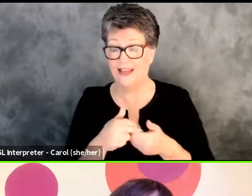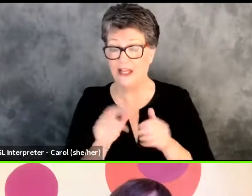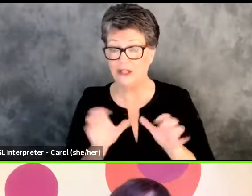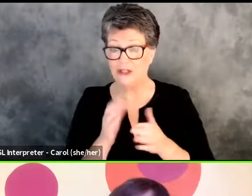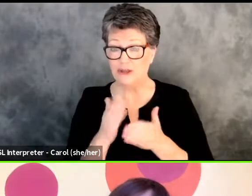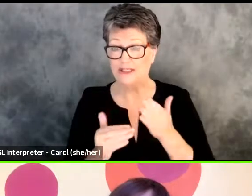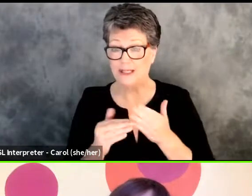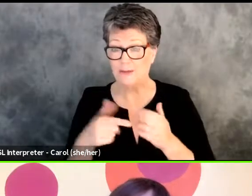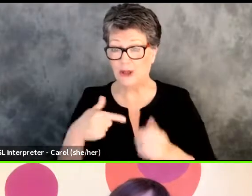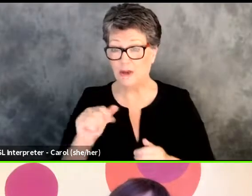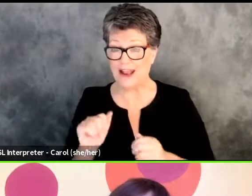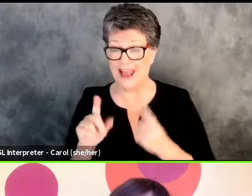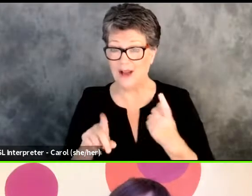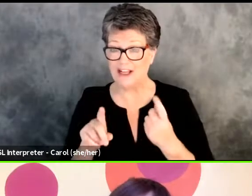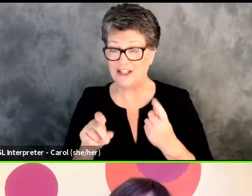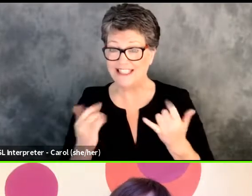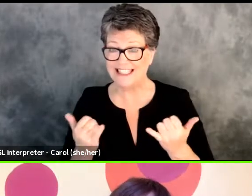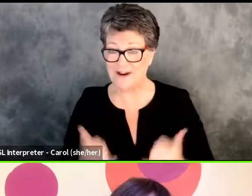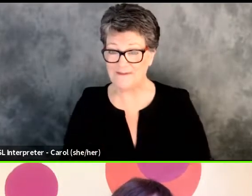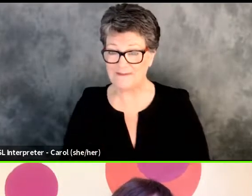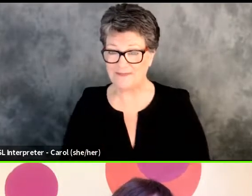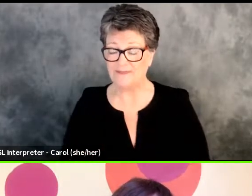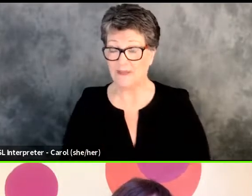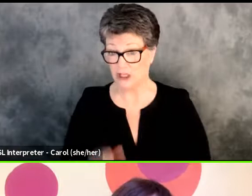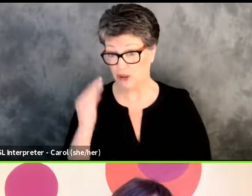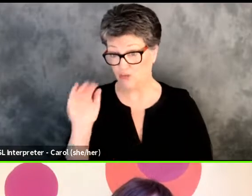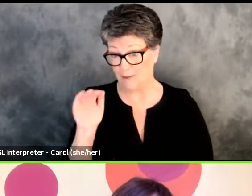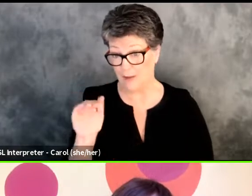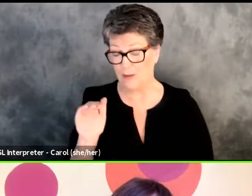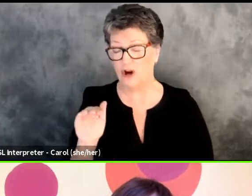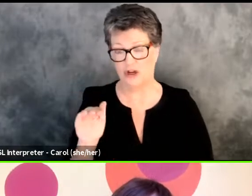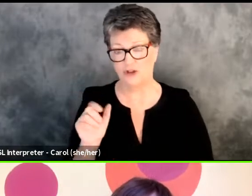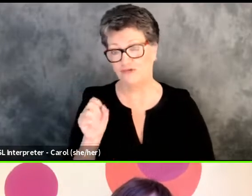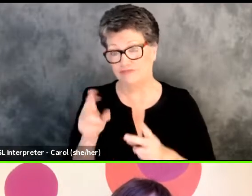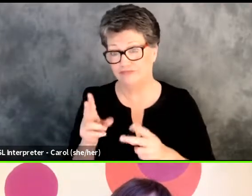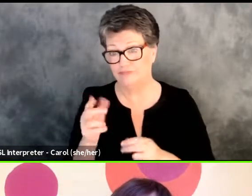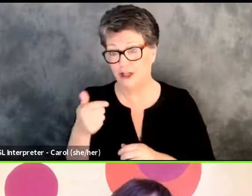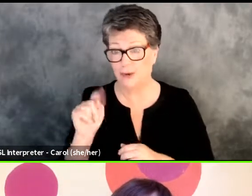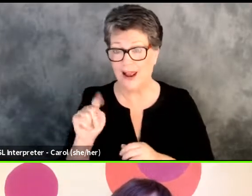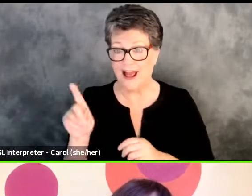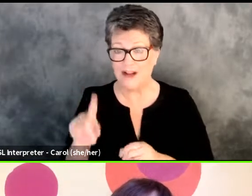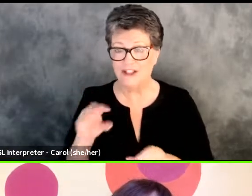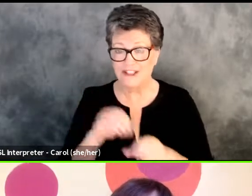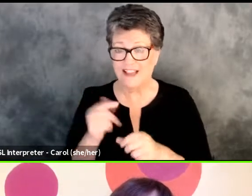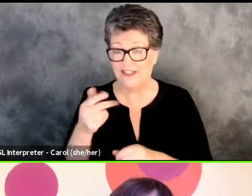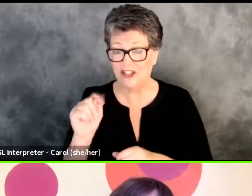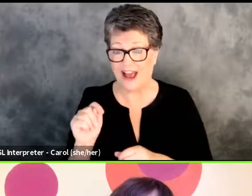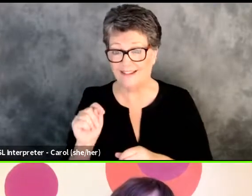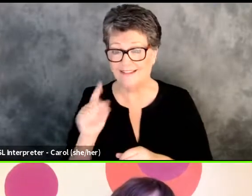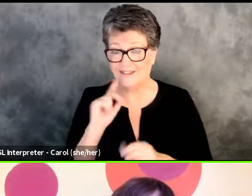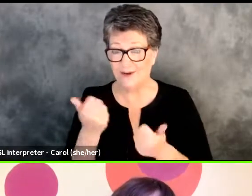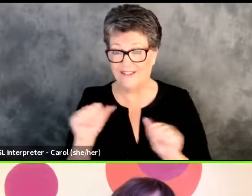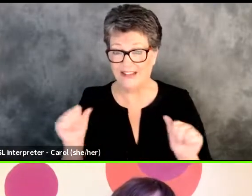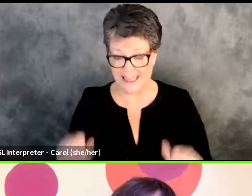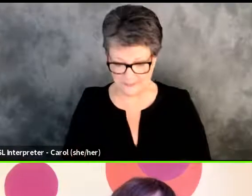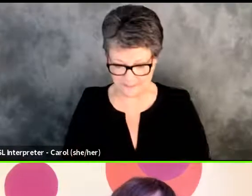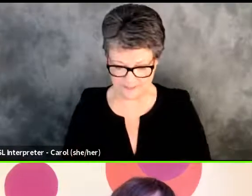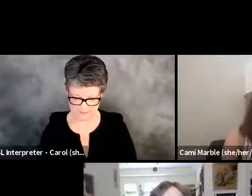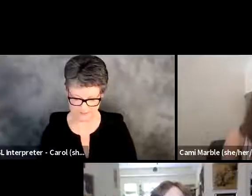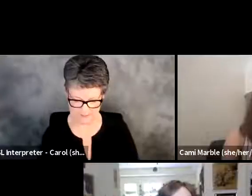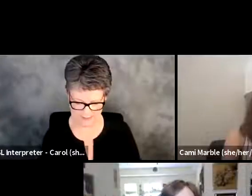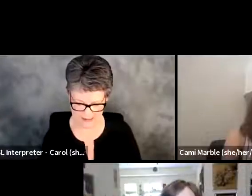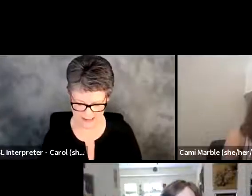some Q&A questions now. So remember to drop your Q&A questions in the chat if you have any. And